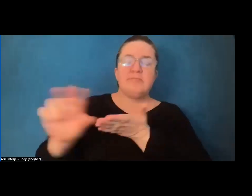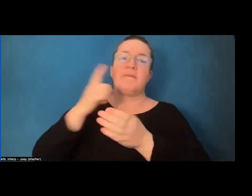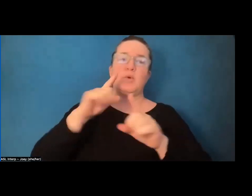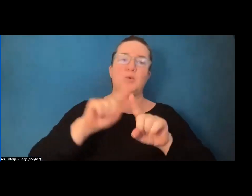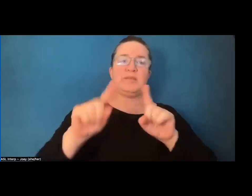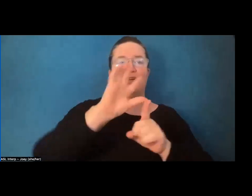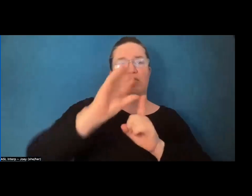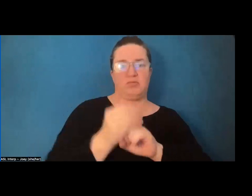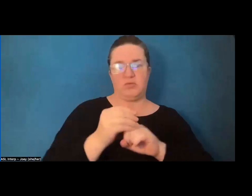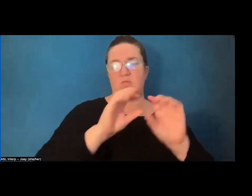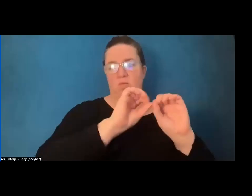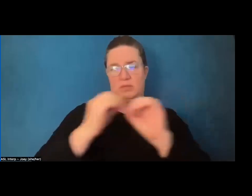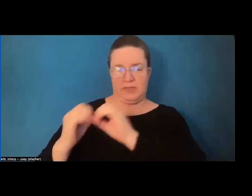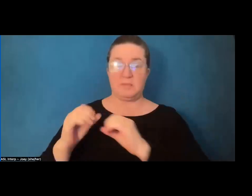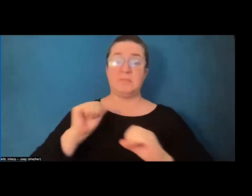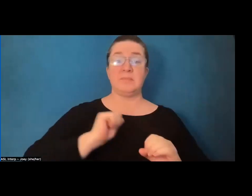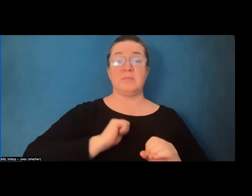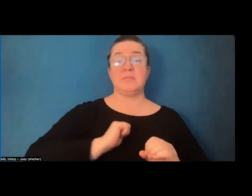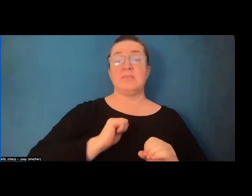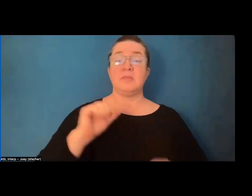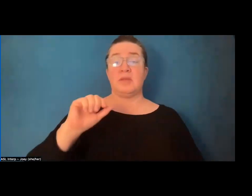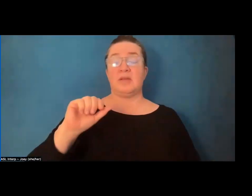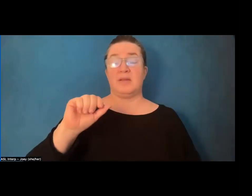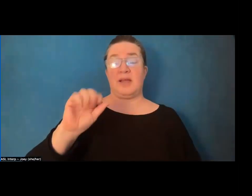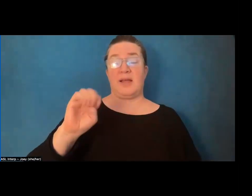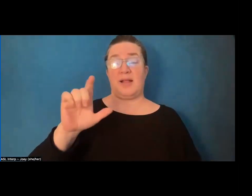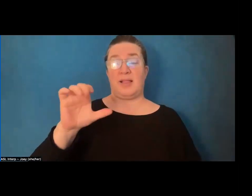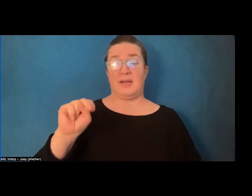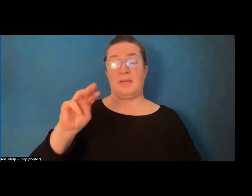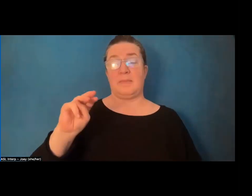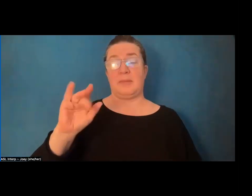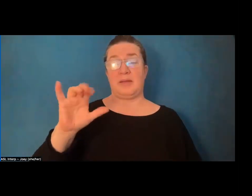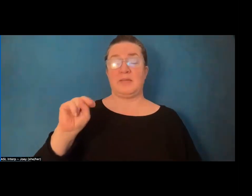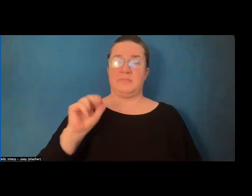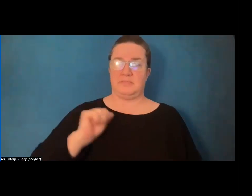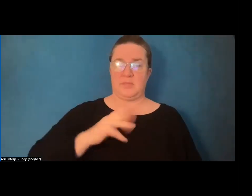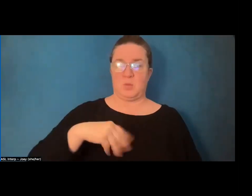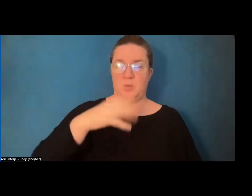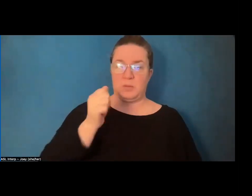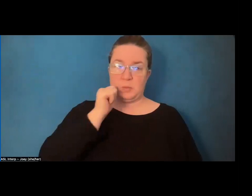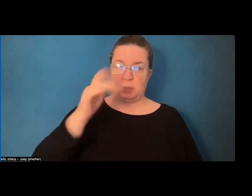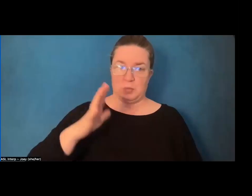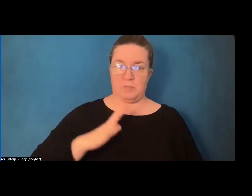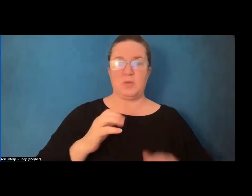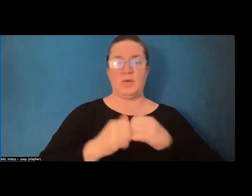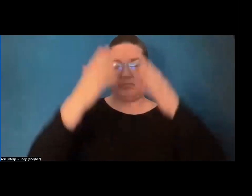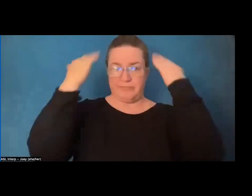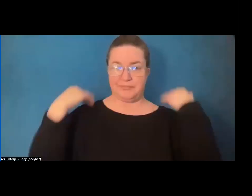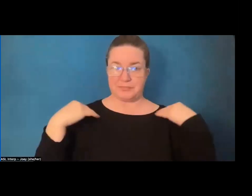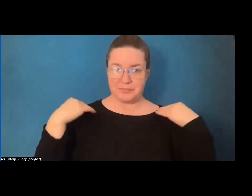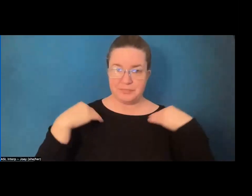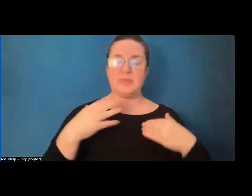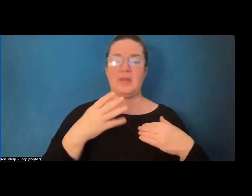white woman with long, shoulder-length dark hair, wearing a black V-neck sweater and sitting in front of a virtual background that says